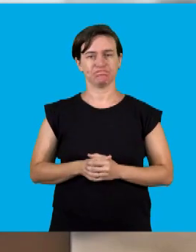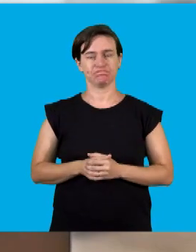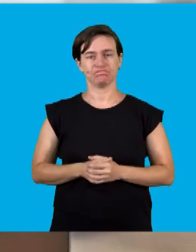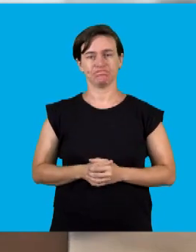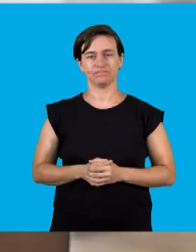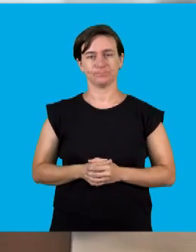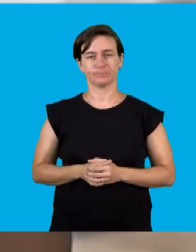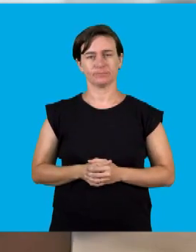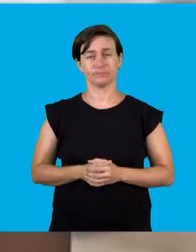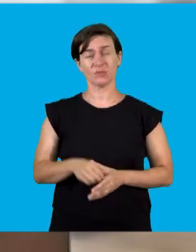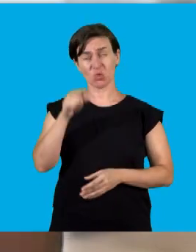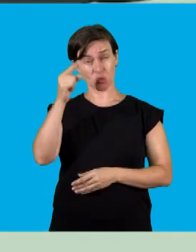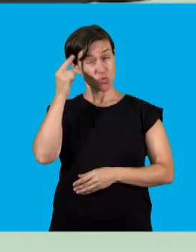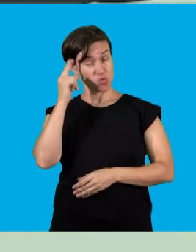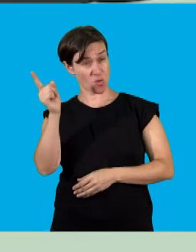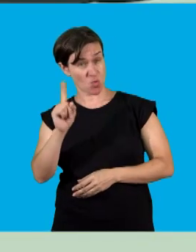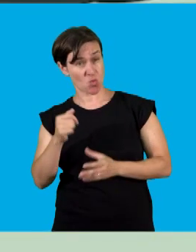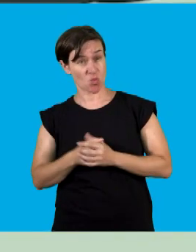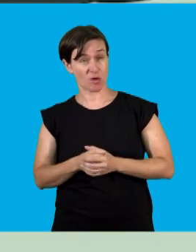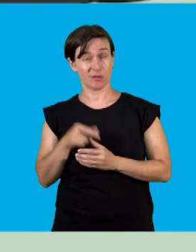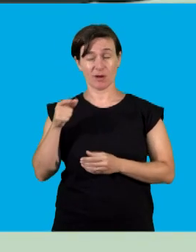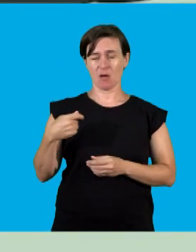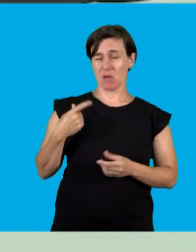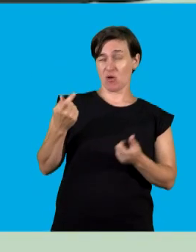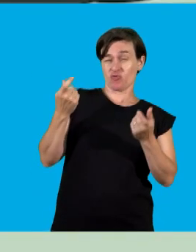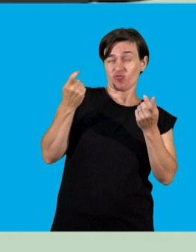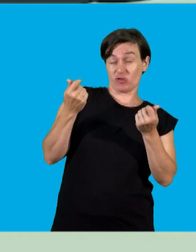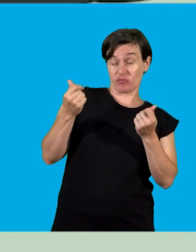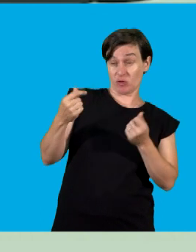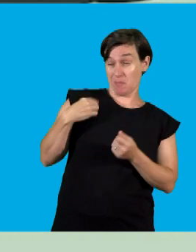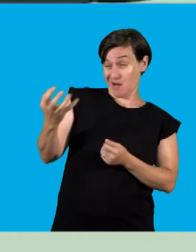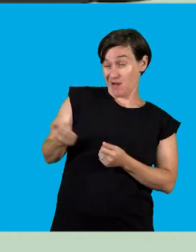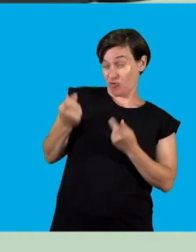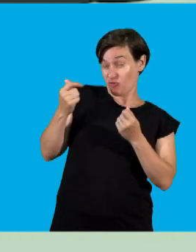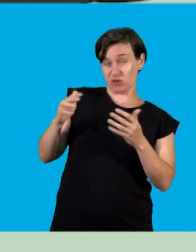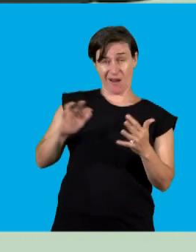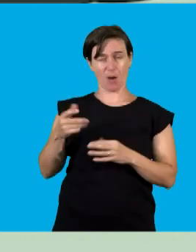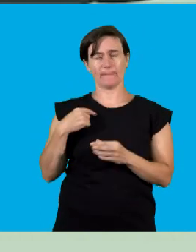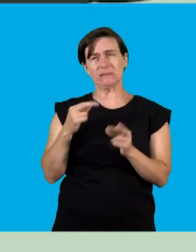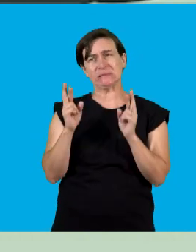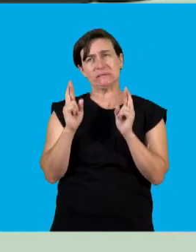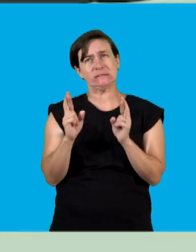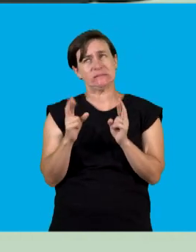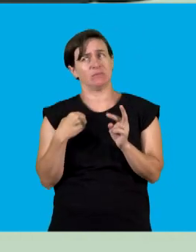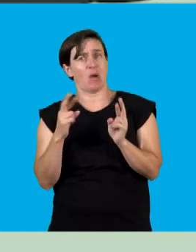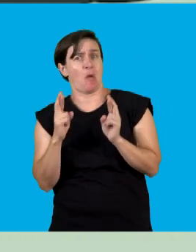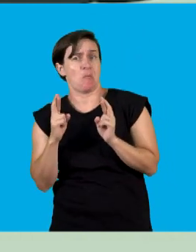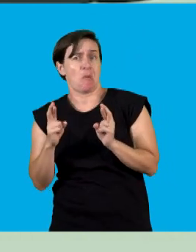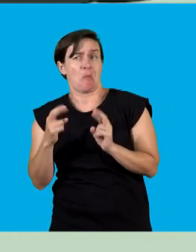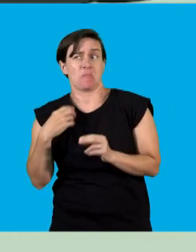topic. So it says here, did you know riches do not come by crossing fingers and walking through the day